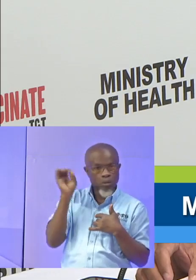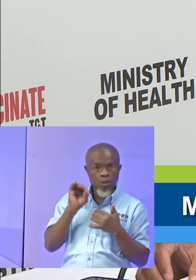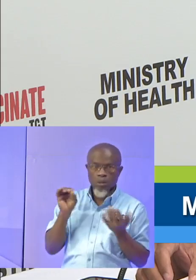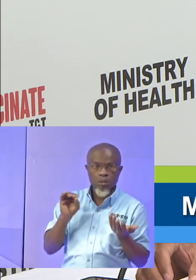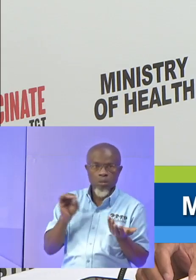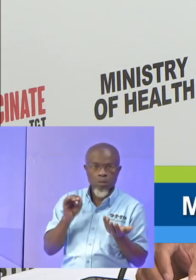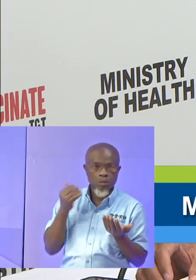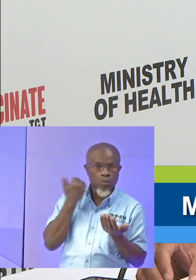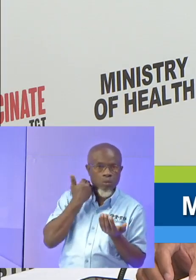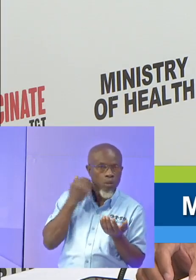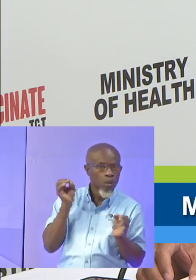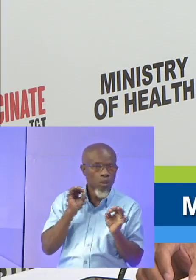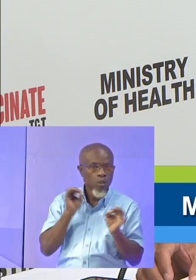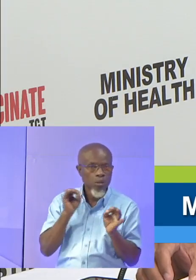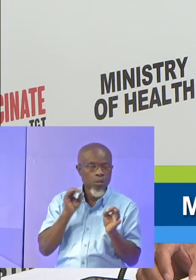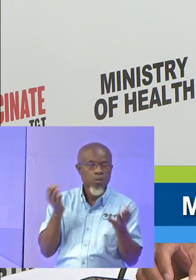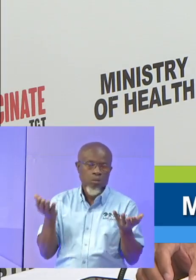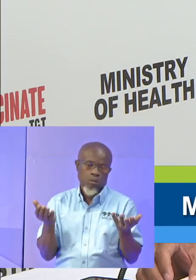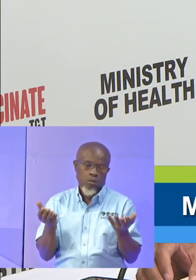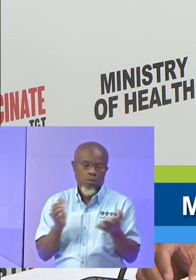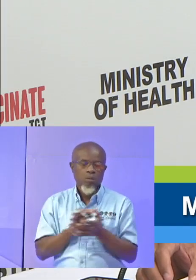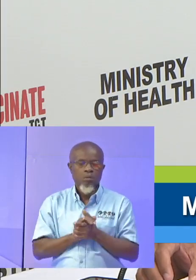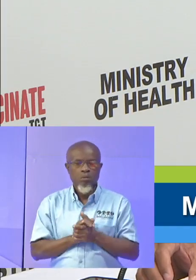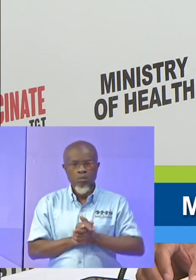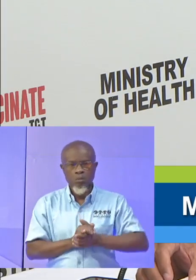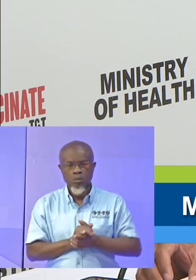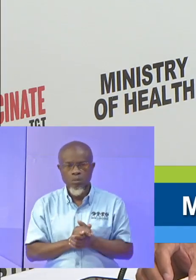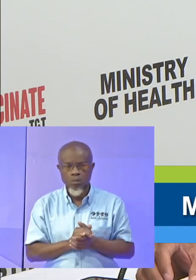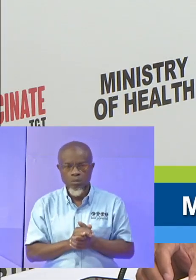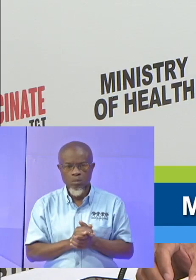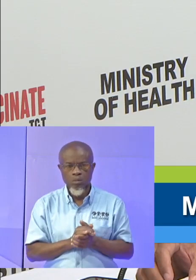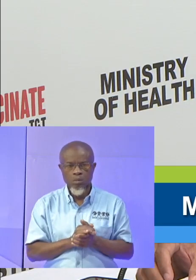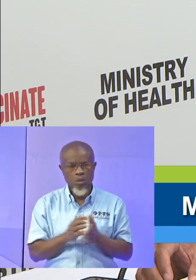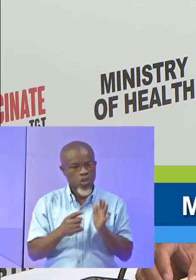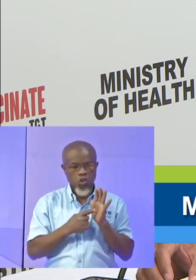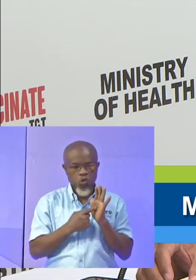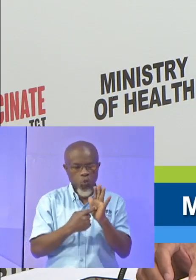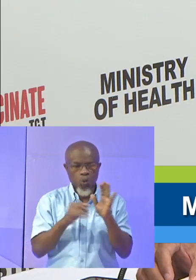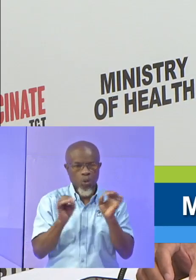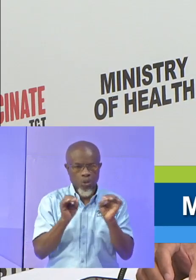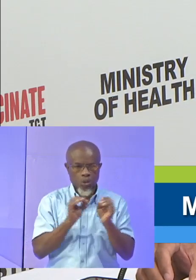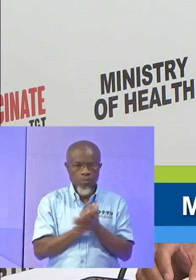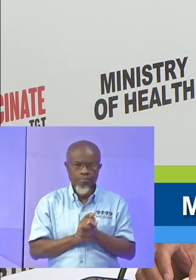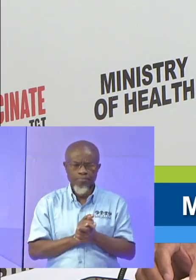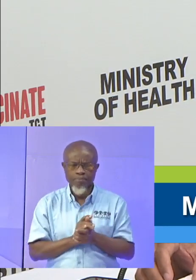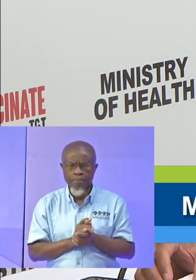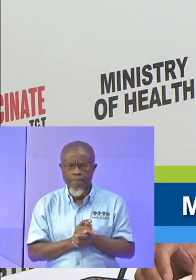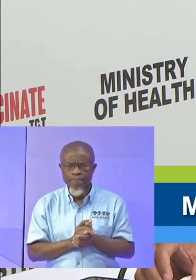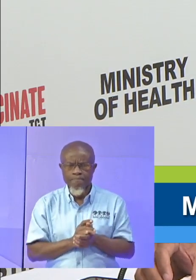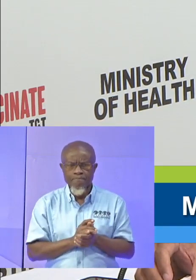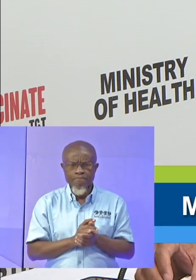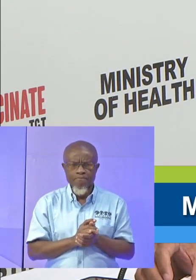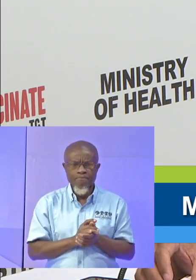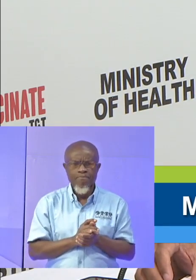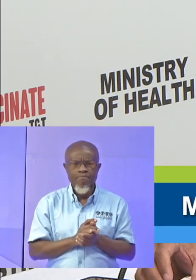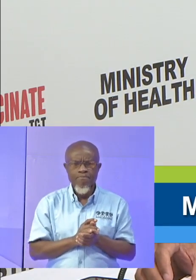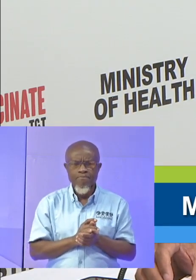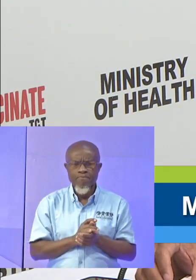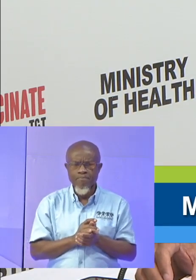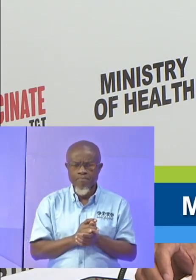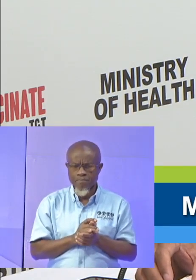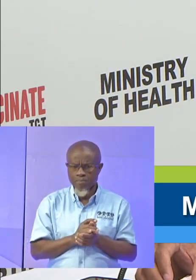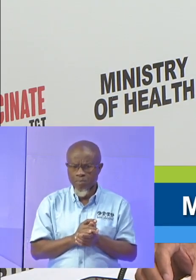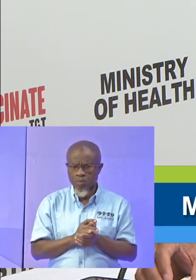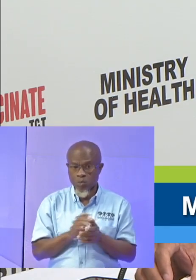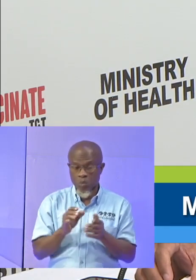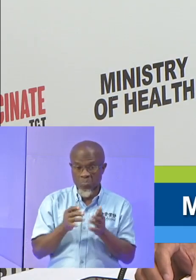on the front of the new variant or the new lineage that is described gives the impression of, you know, not being able to be